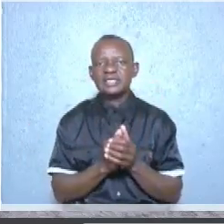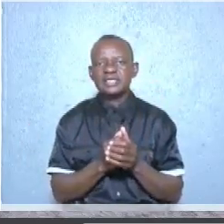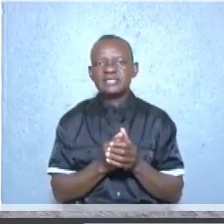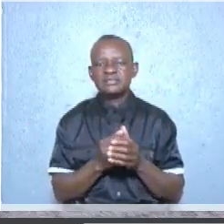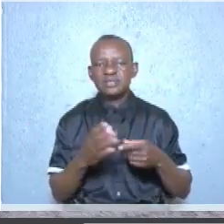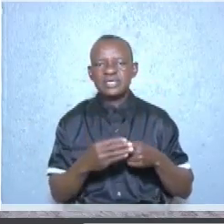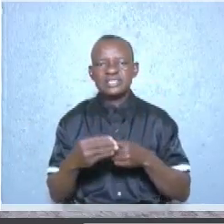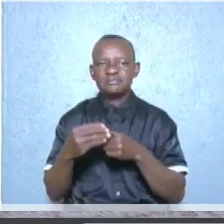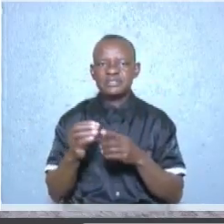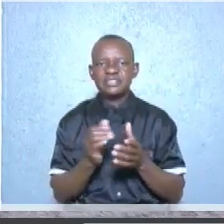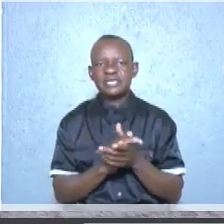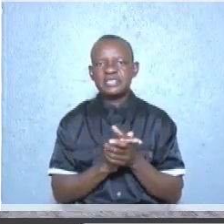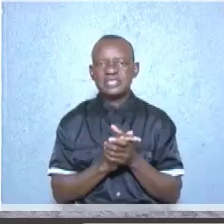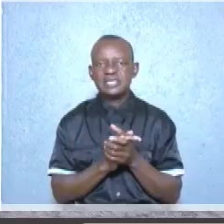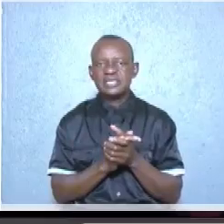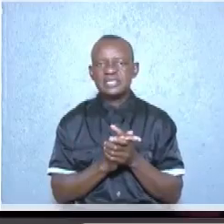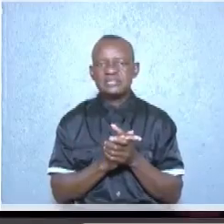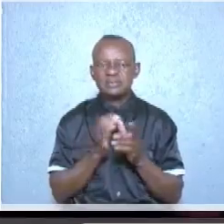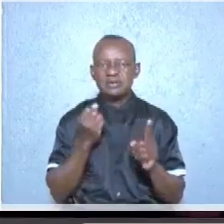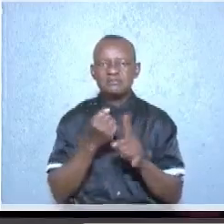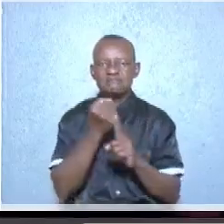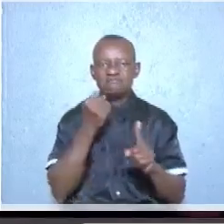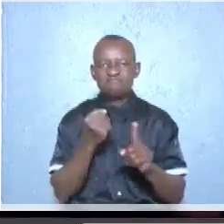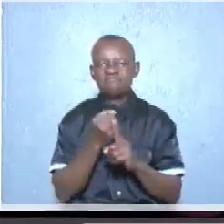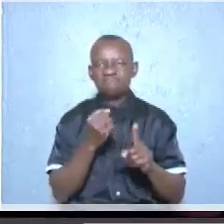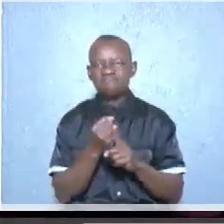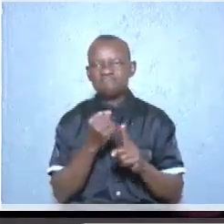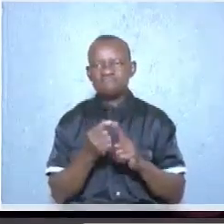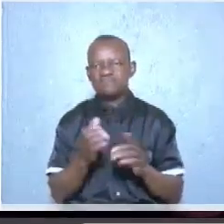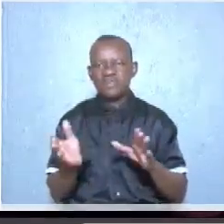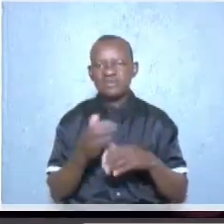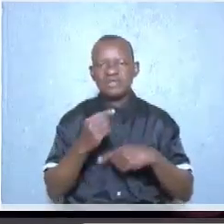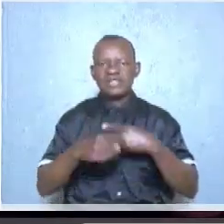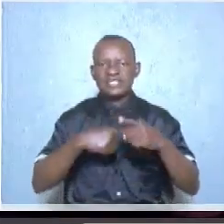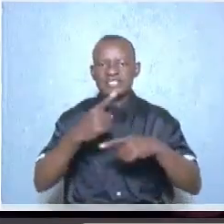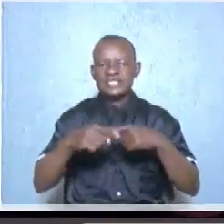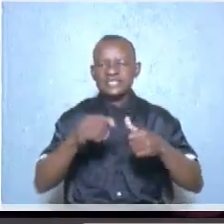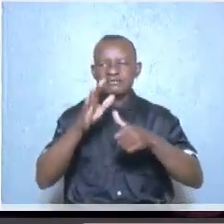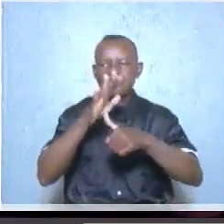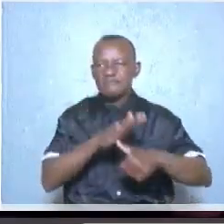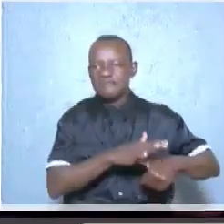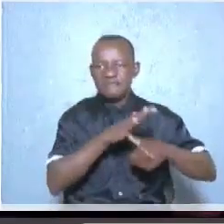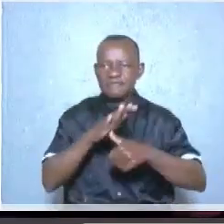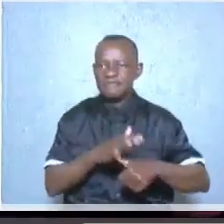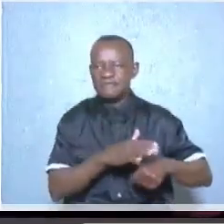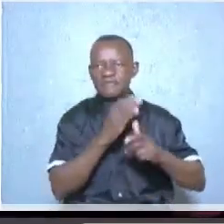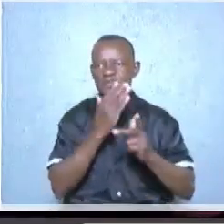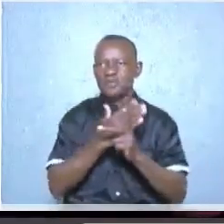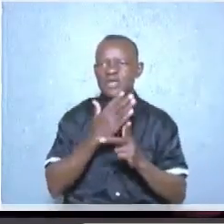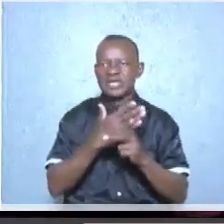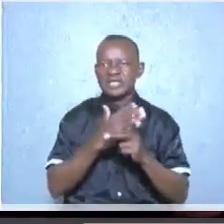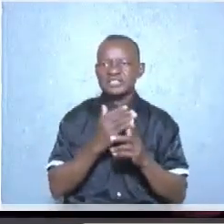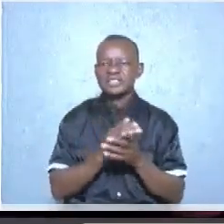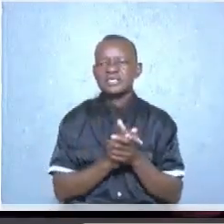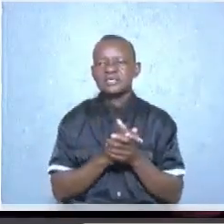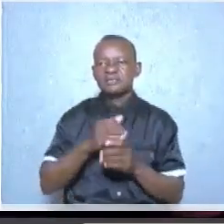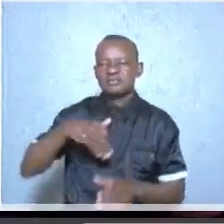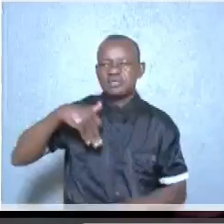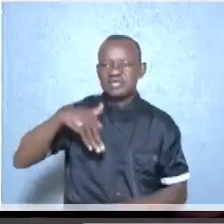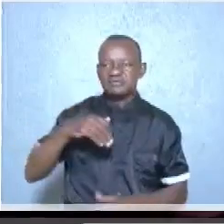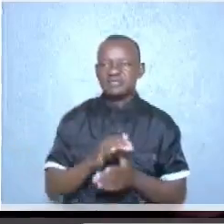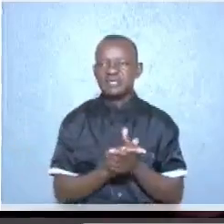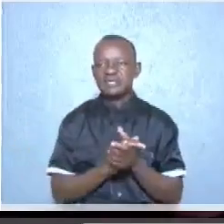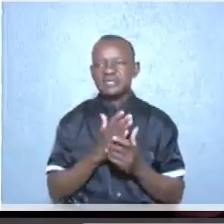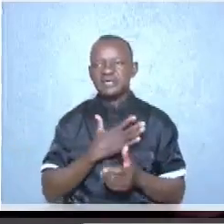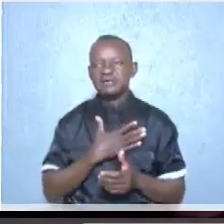workers in Namibia. Yes, and once again there I can also refer to my own personal experience. I was fortunate